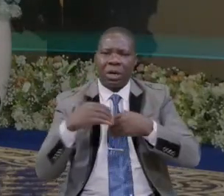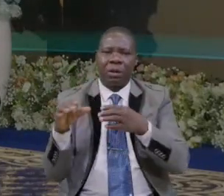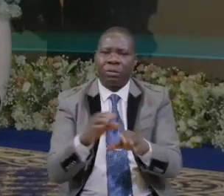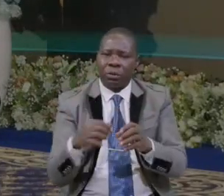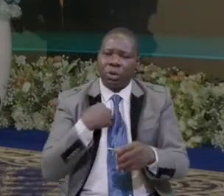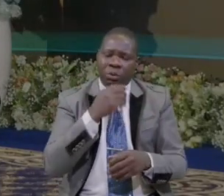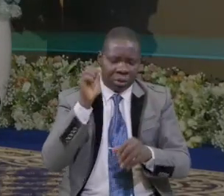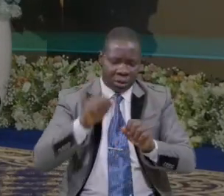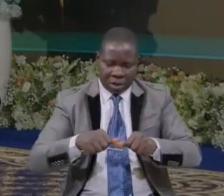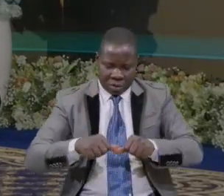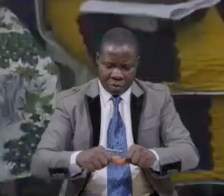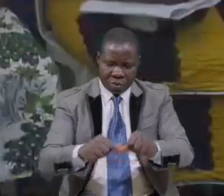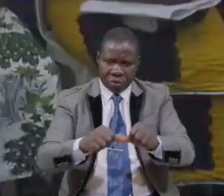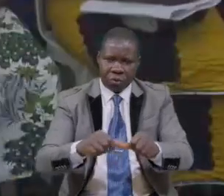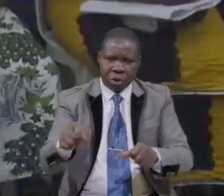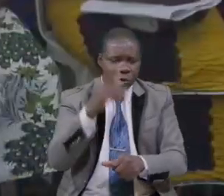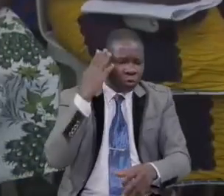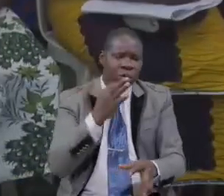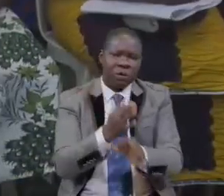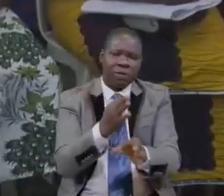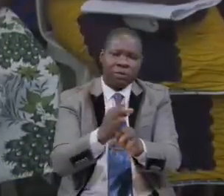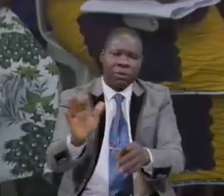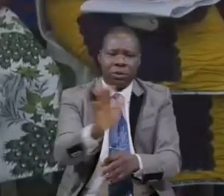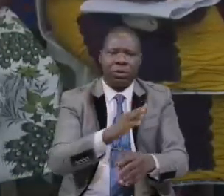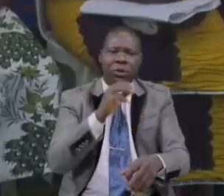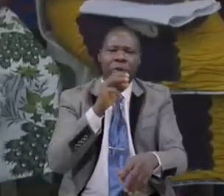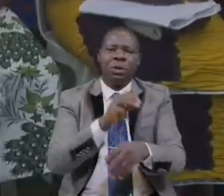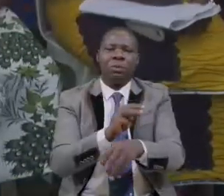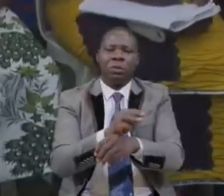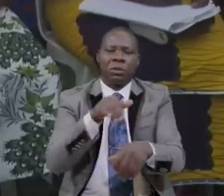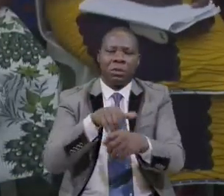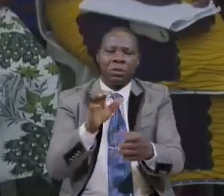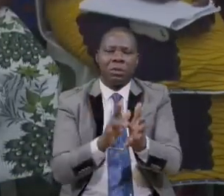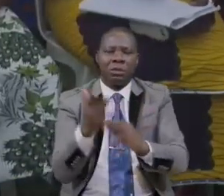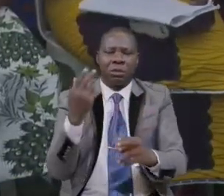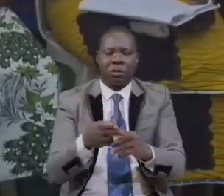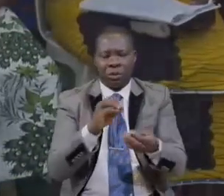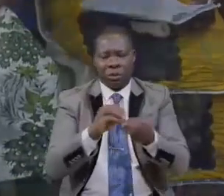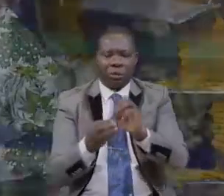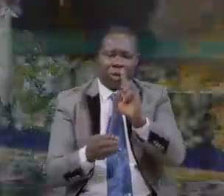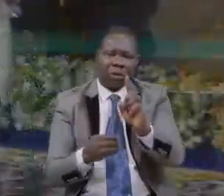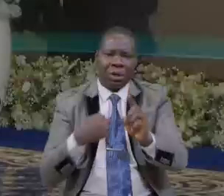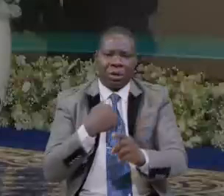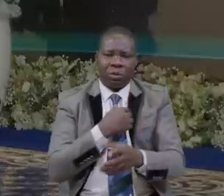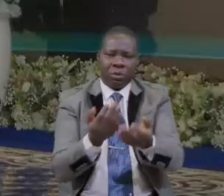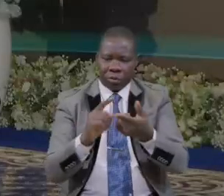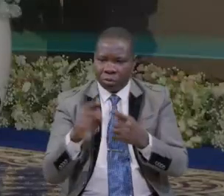will fulfill your ministry. Number one, we're looking at the